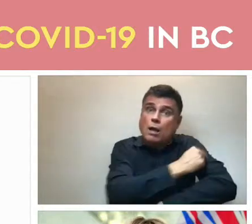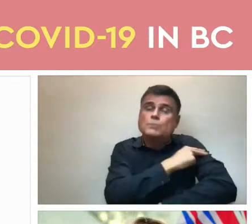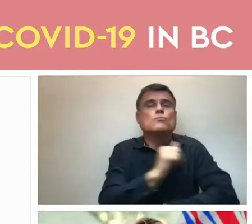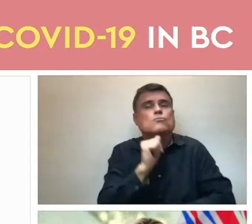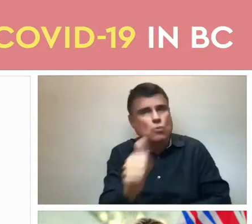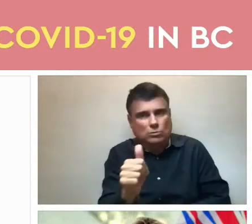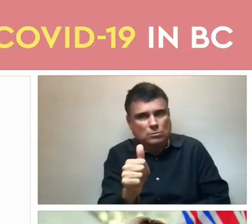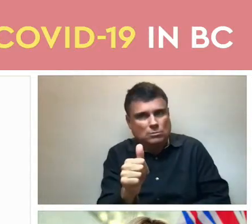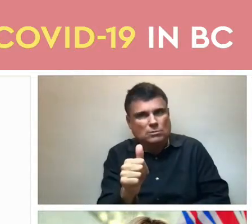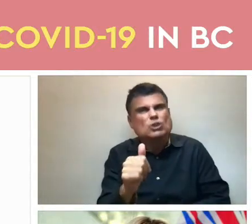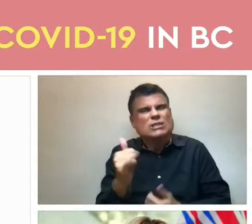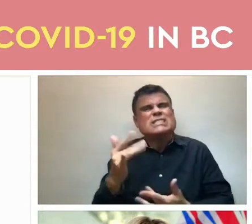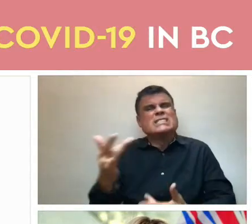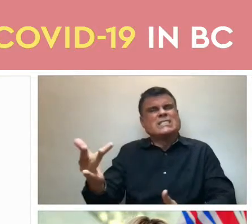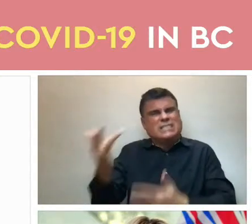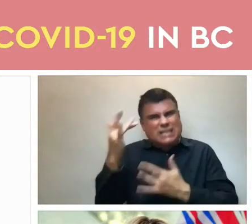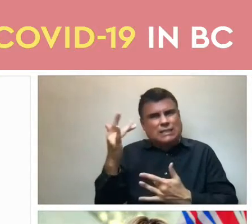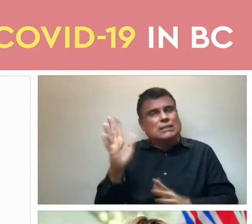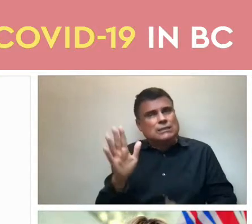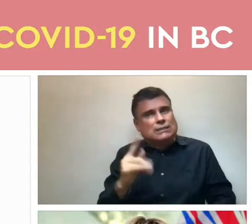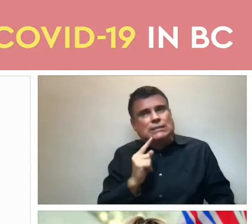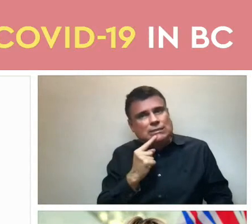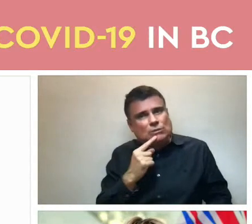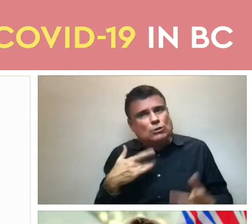a serious illness.